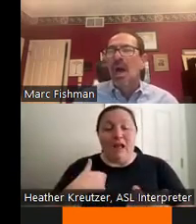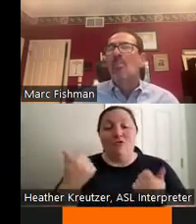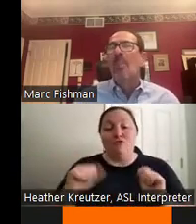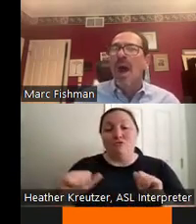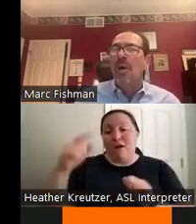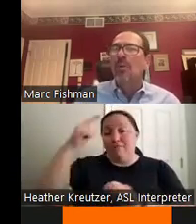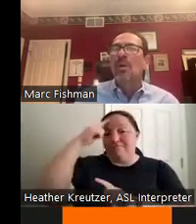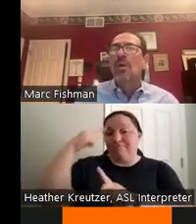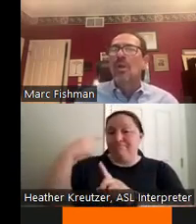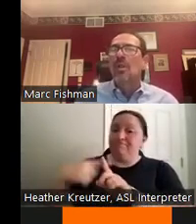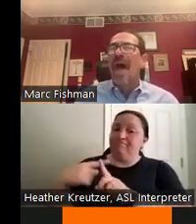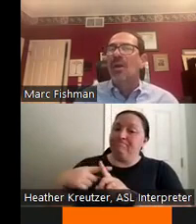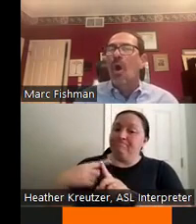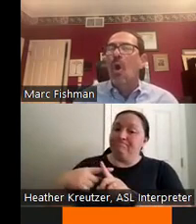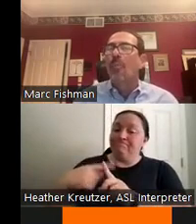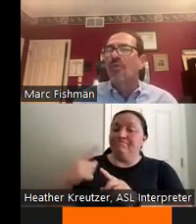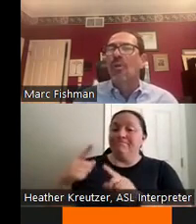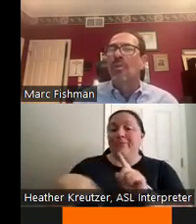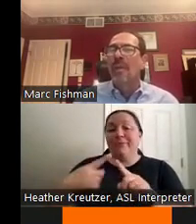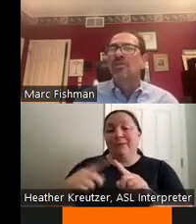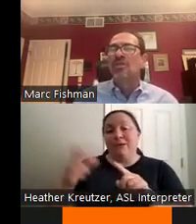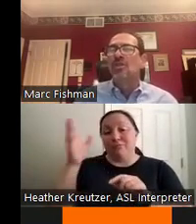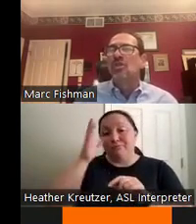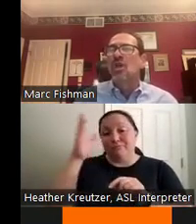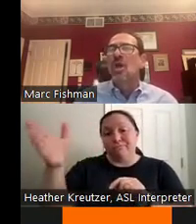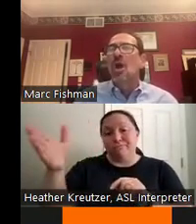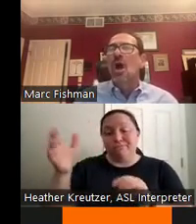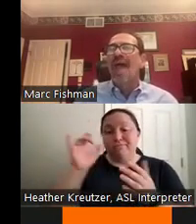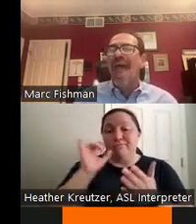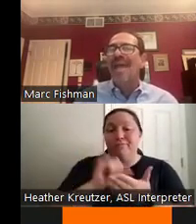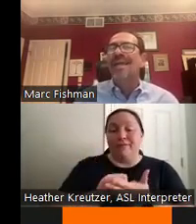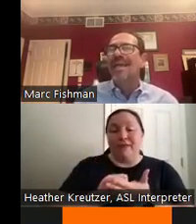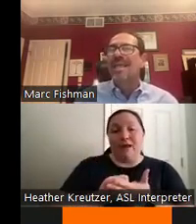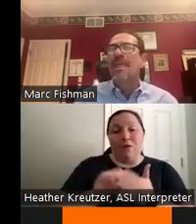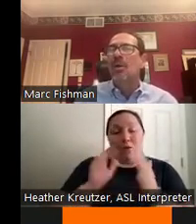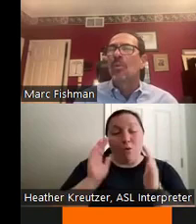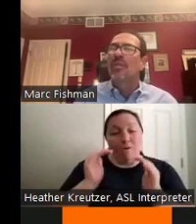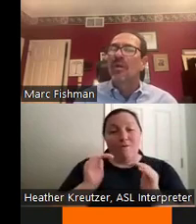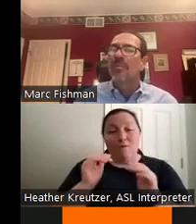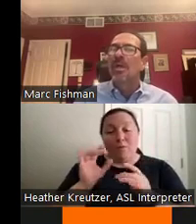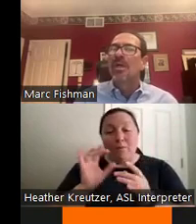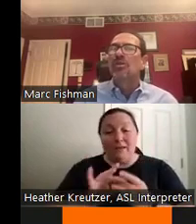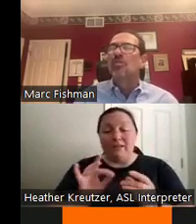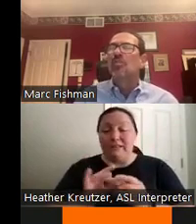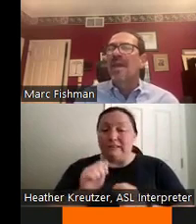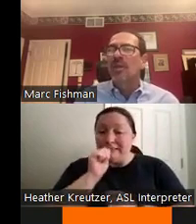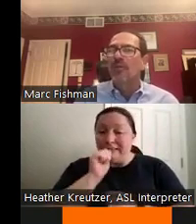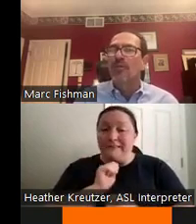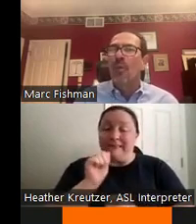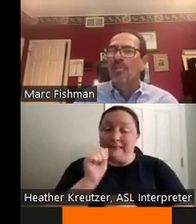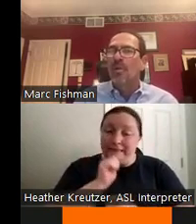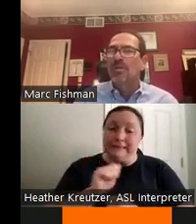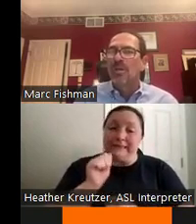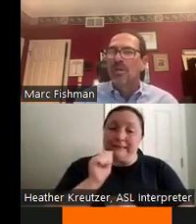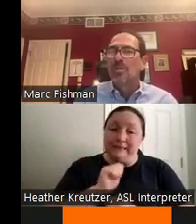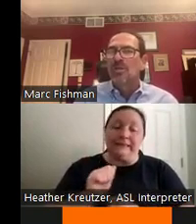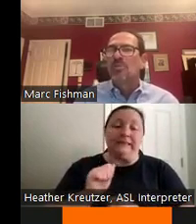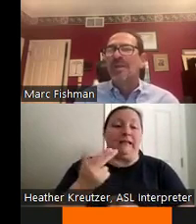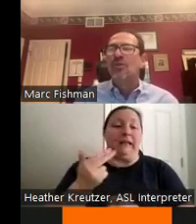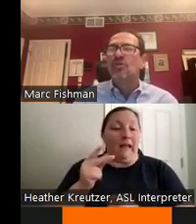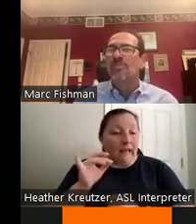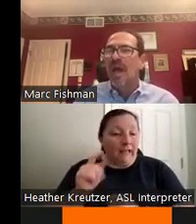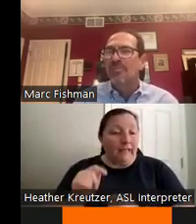optimistic about that hopeful message of hanging in there with them, despite their